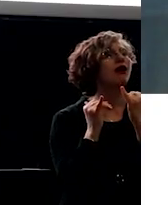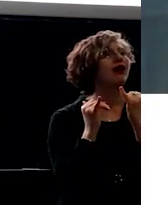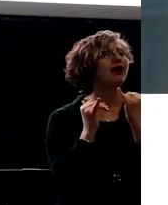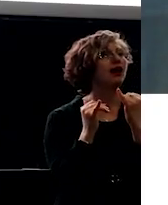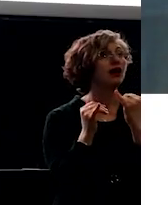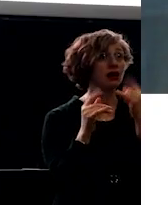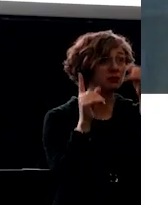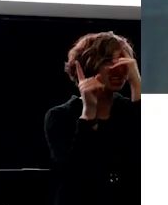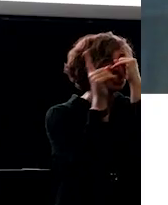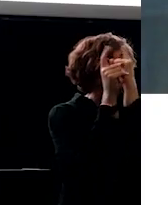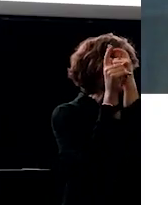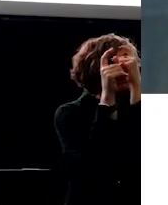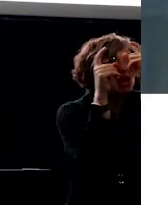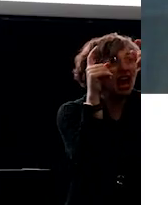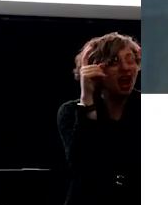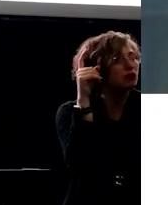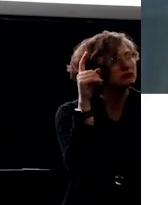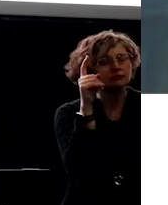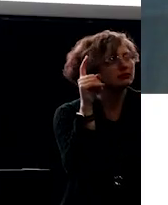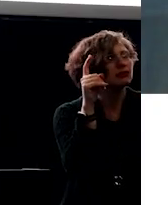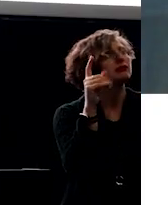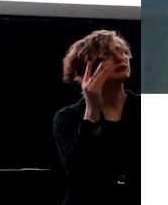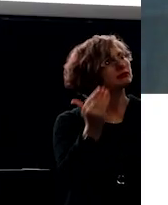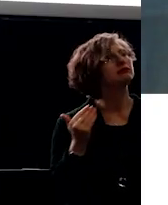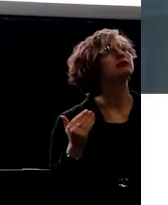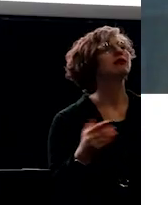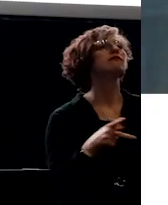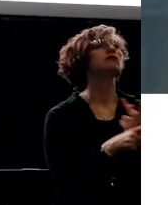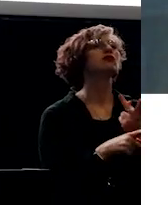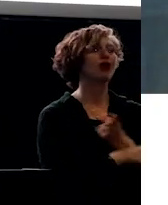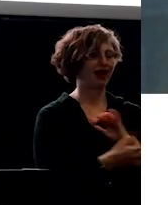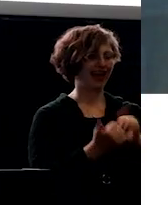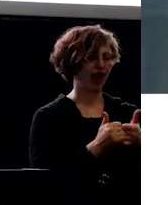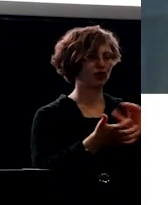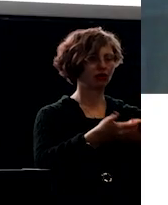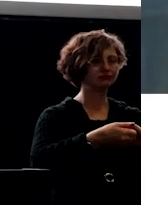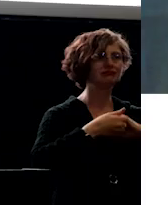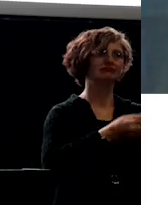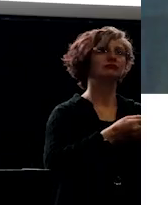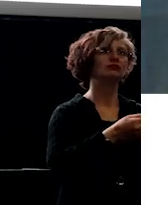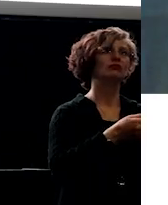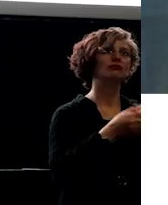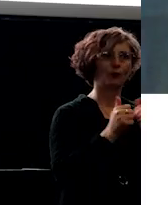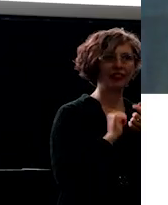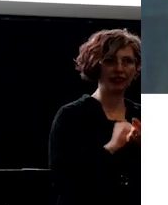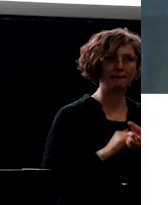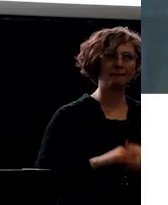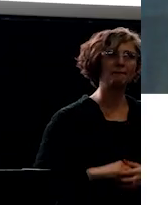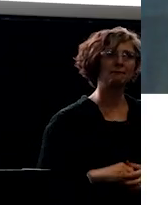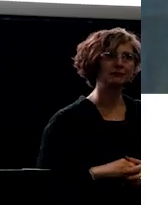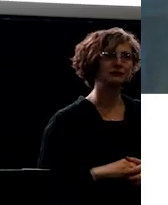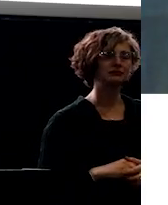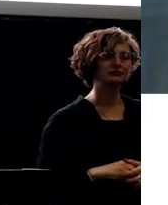Stop dreaming and figure out a way to work with them, because that can just really change your trajectory. Never forget where you started.